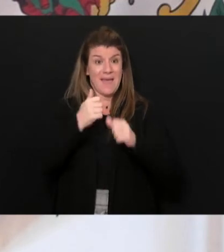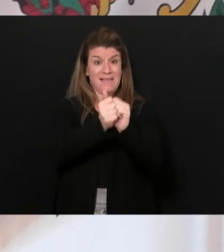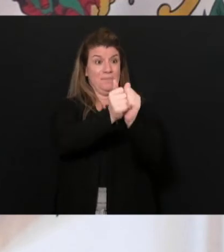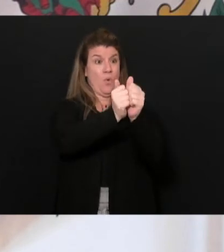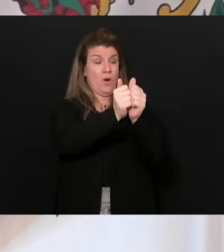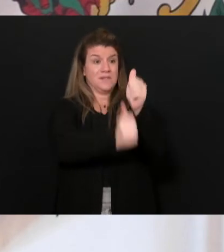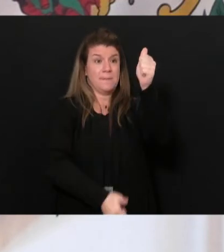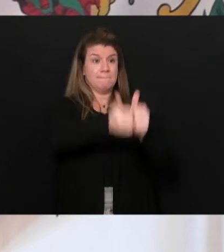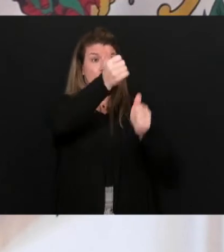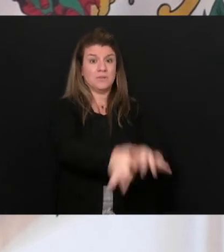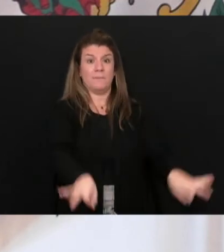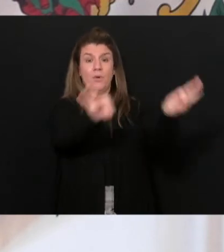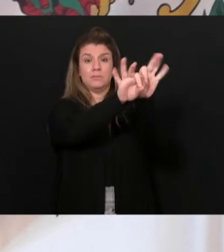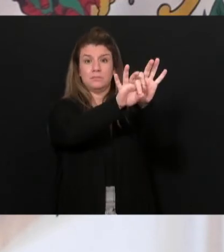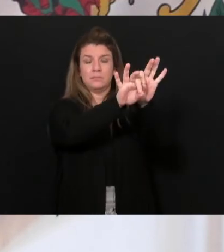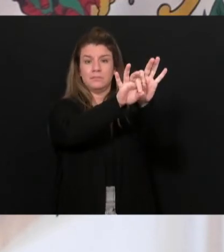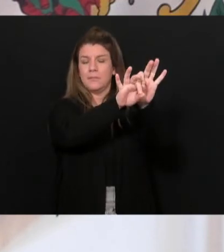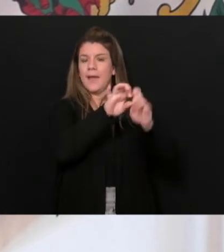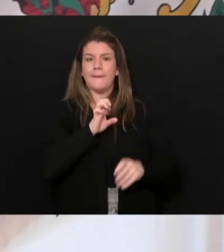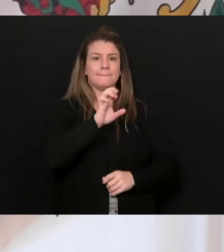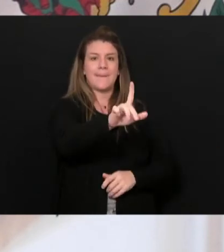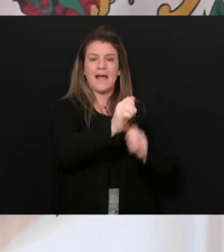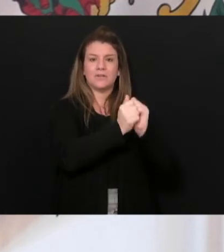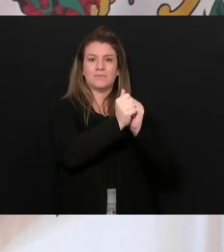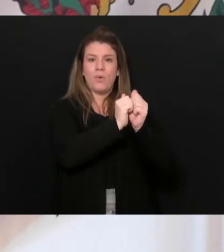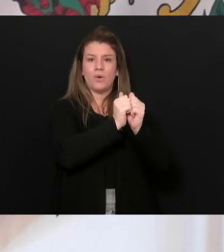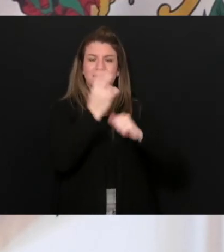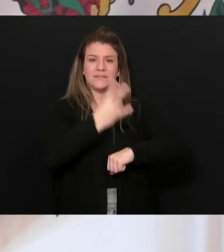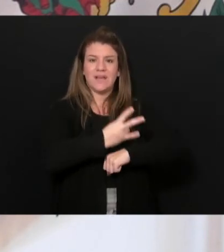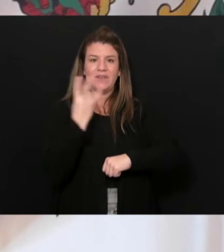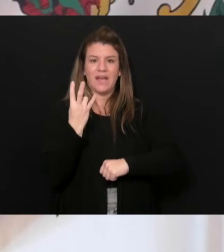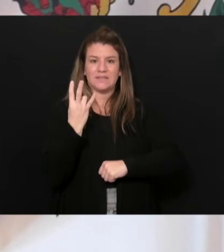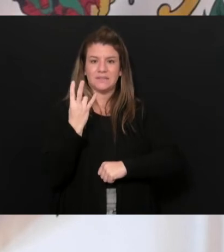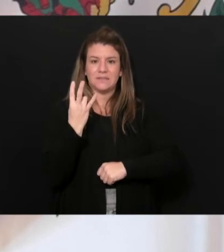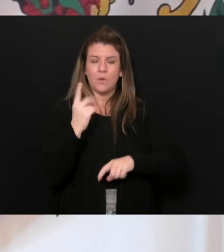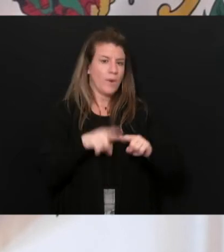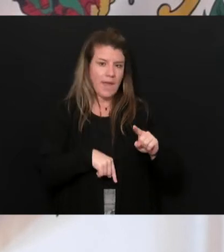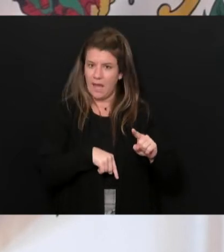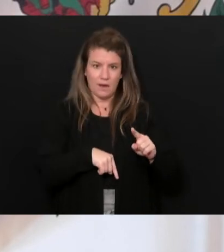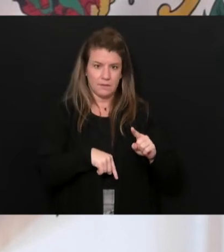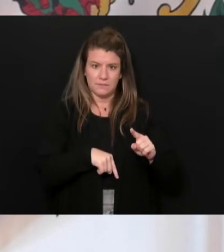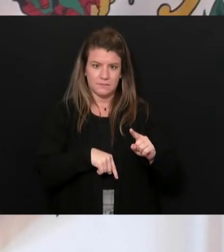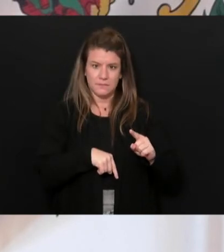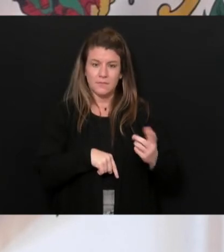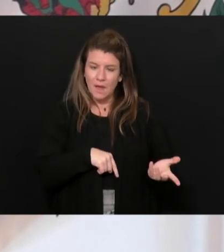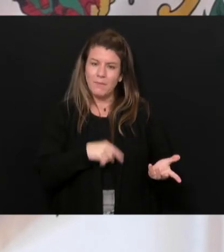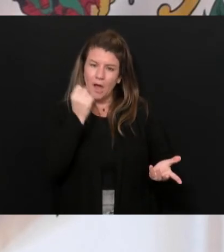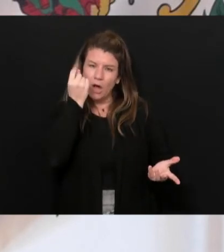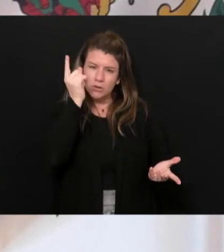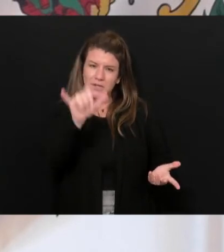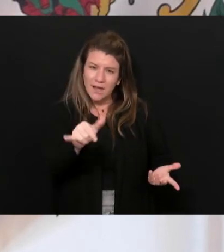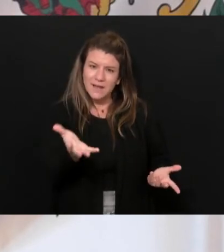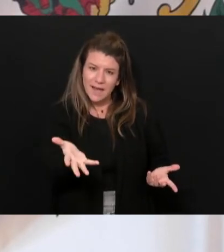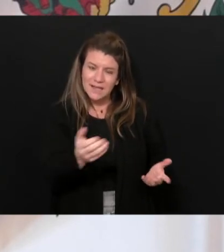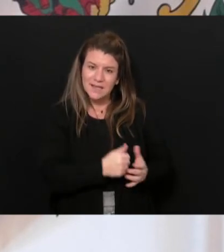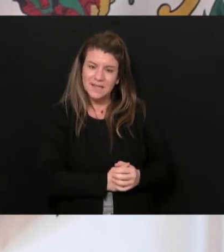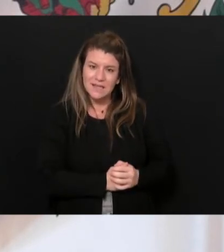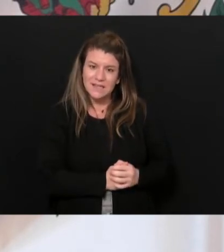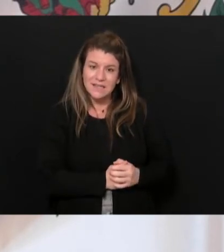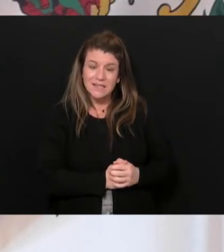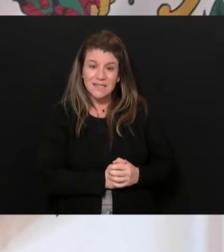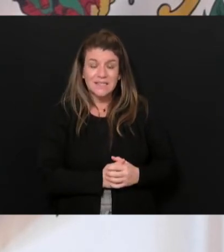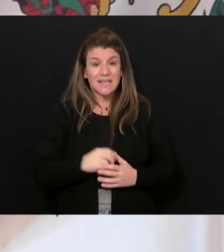and absolutely starting back playing sports in 7 days. Do we not know that? The date was